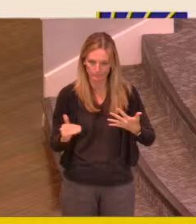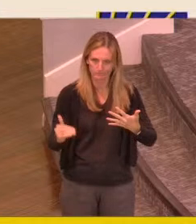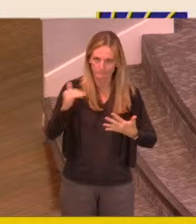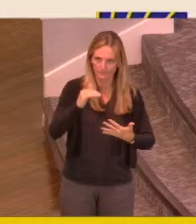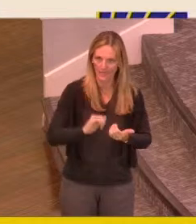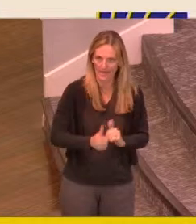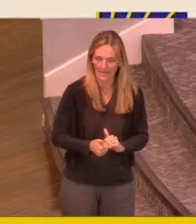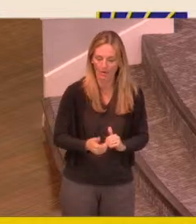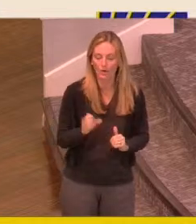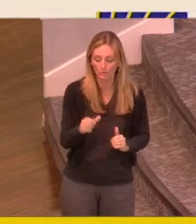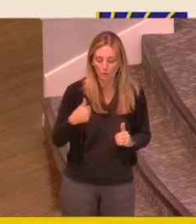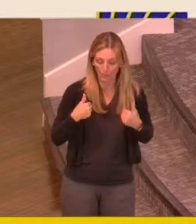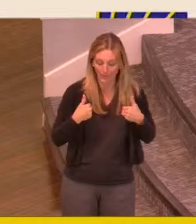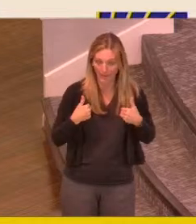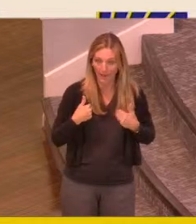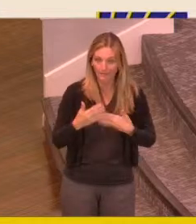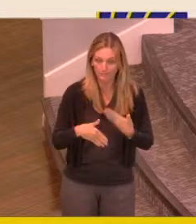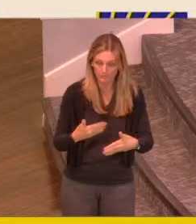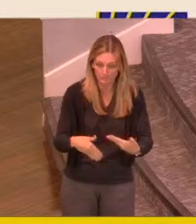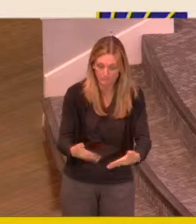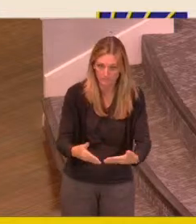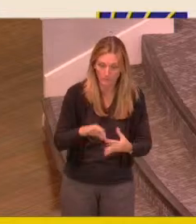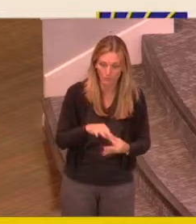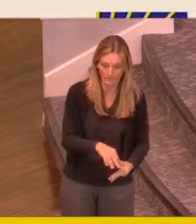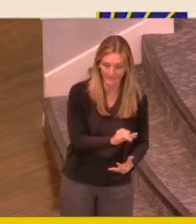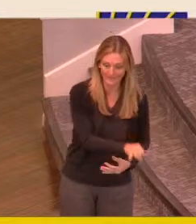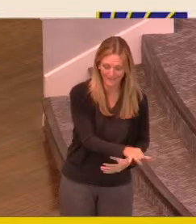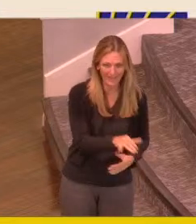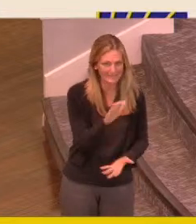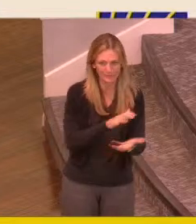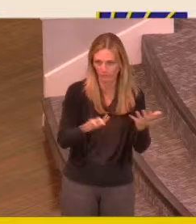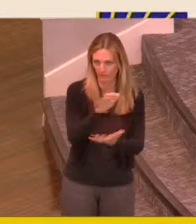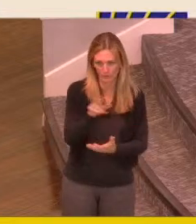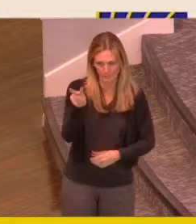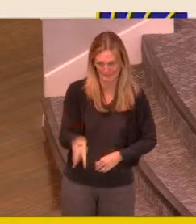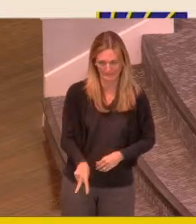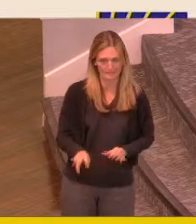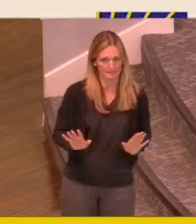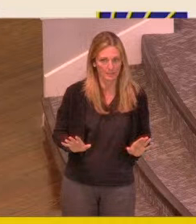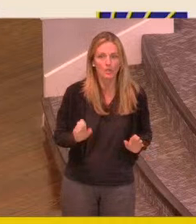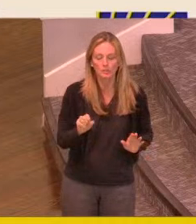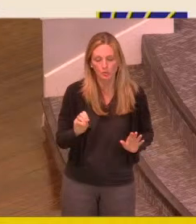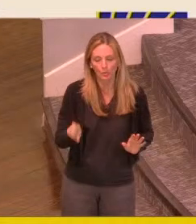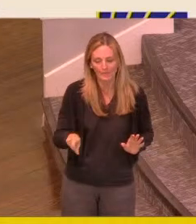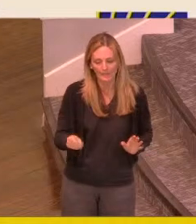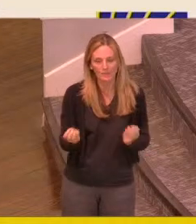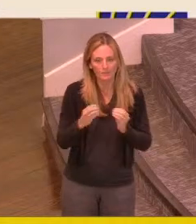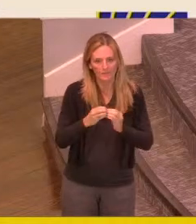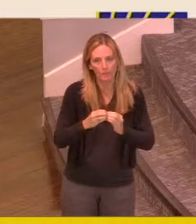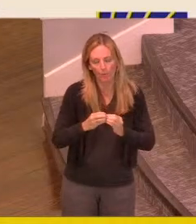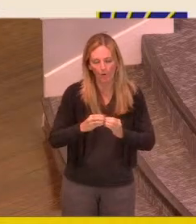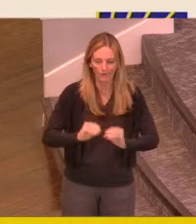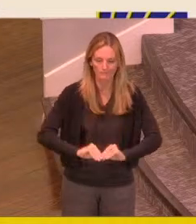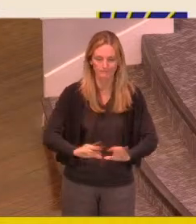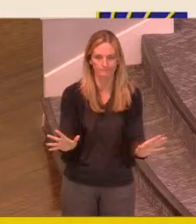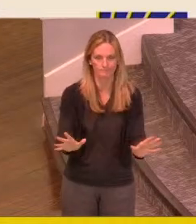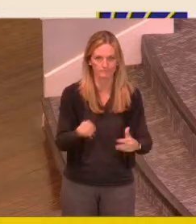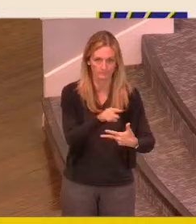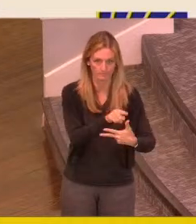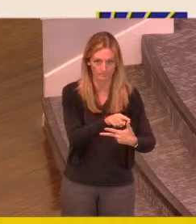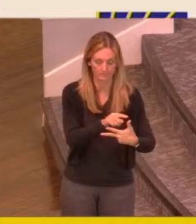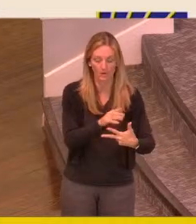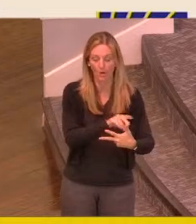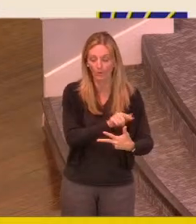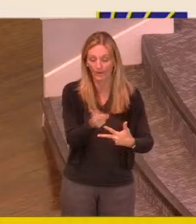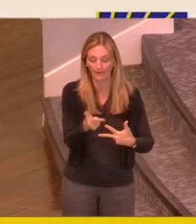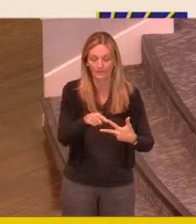processes and procedures around that, they are confusing. And so we need to clarify those. The second recommendation